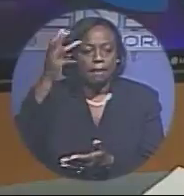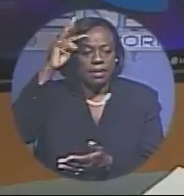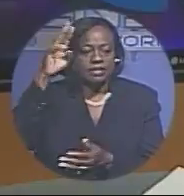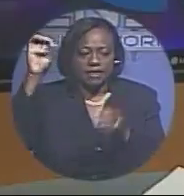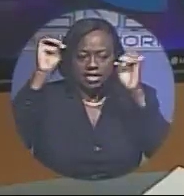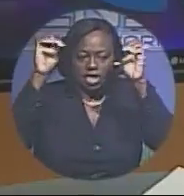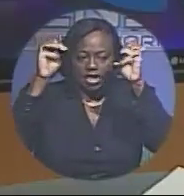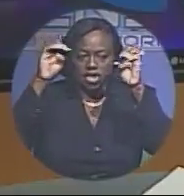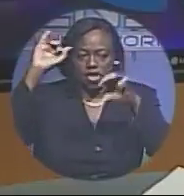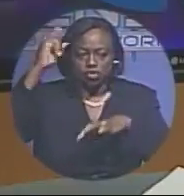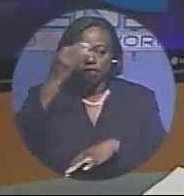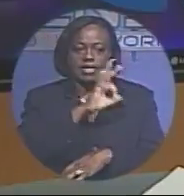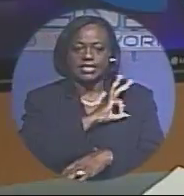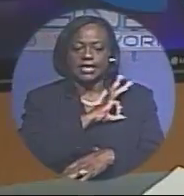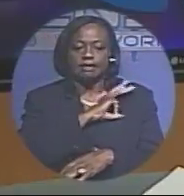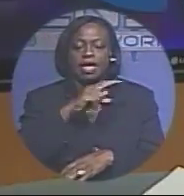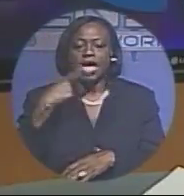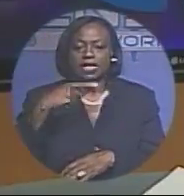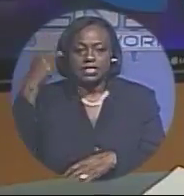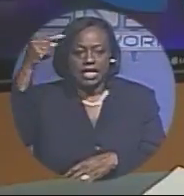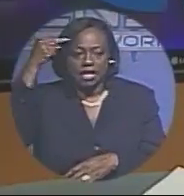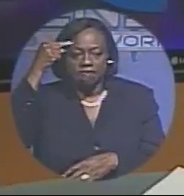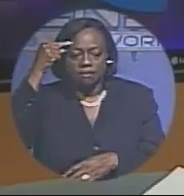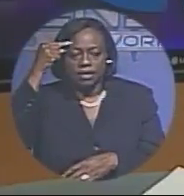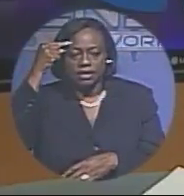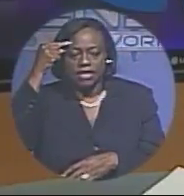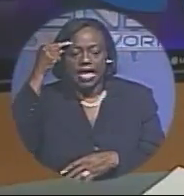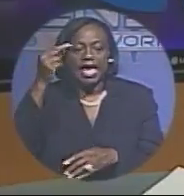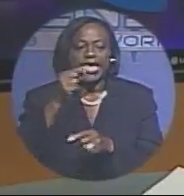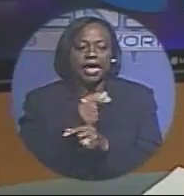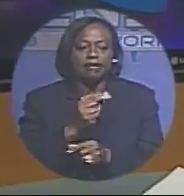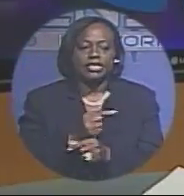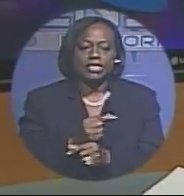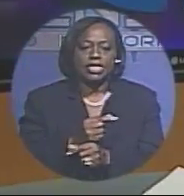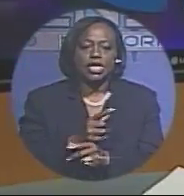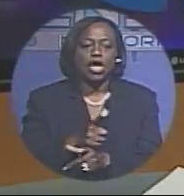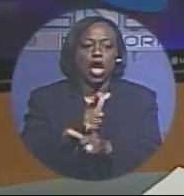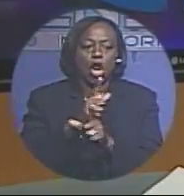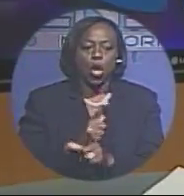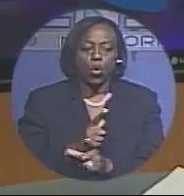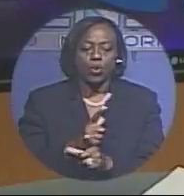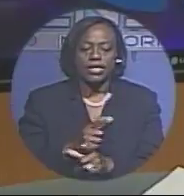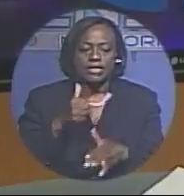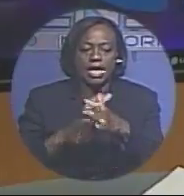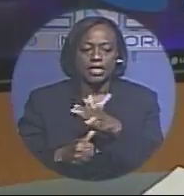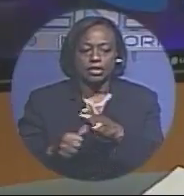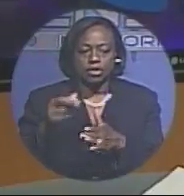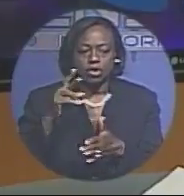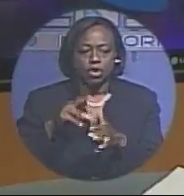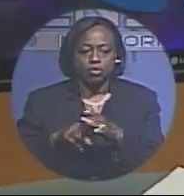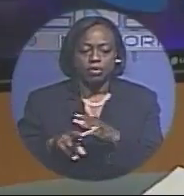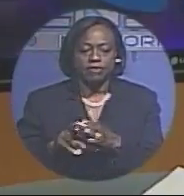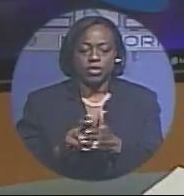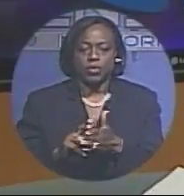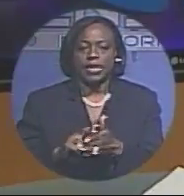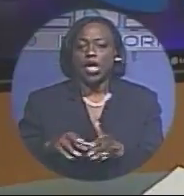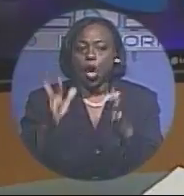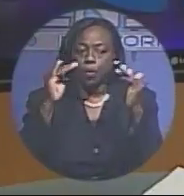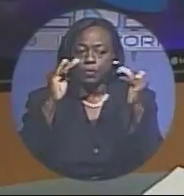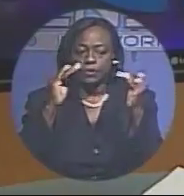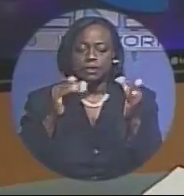Jerome Fitzgerald announced the government's guaranteed loan program is under review, and he hopes that it'll be